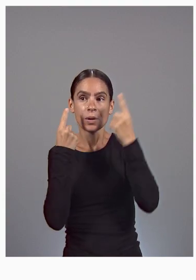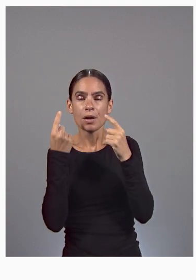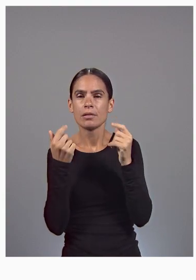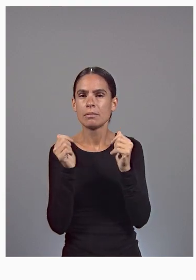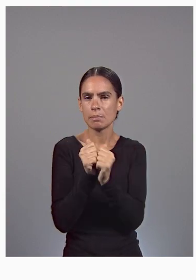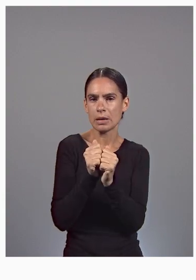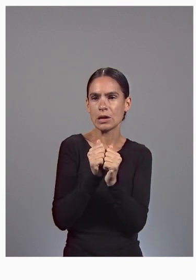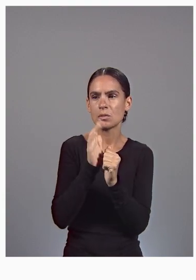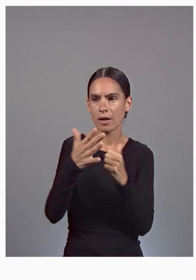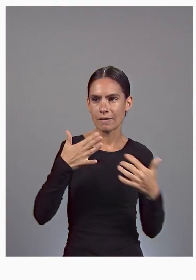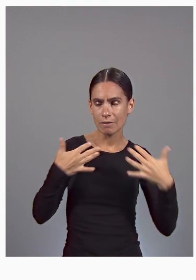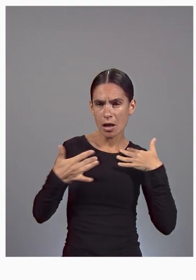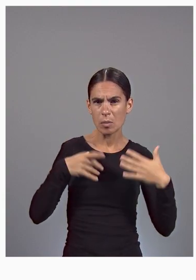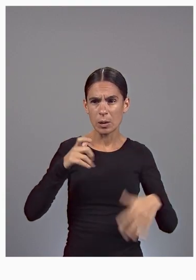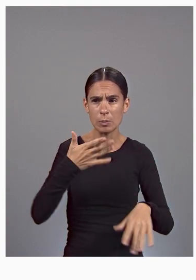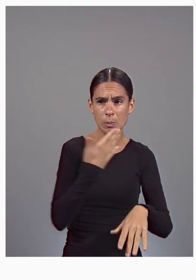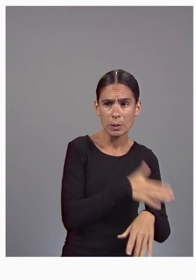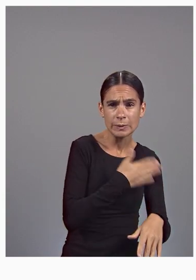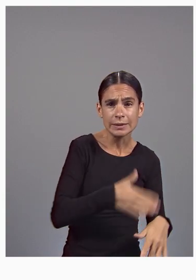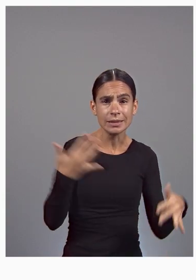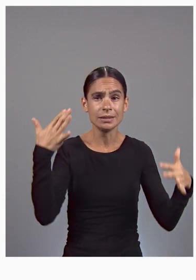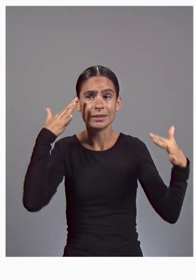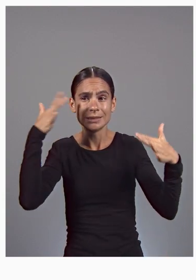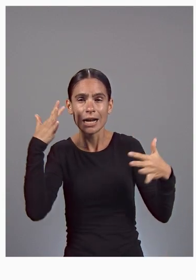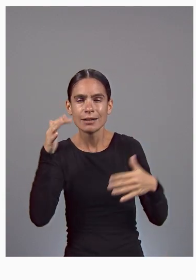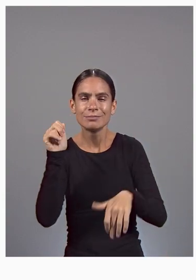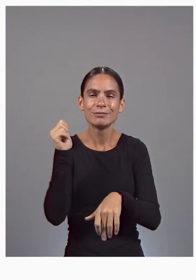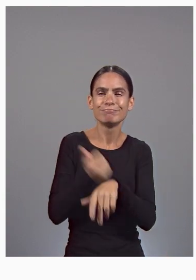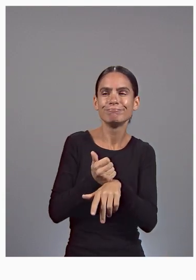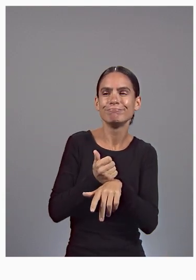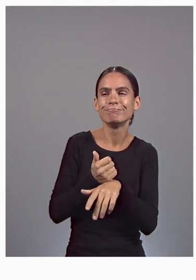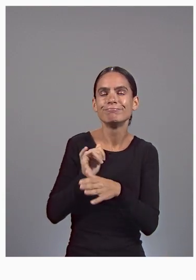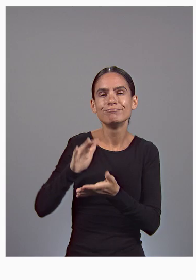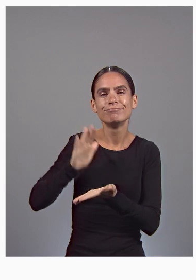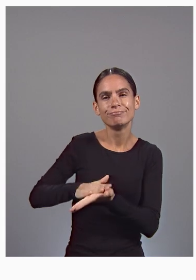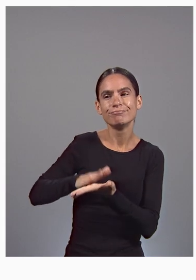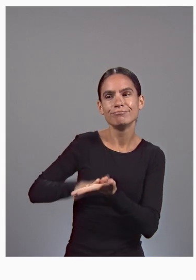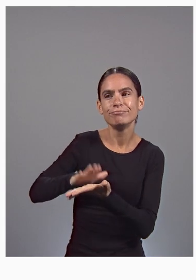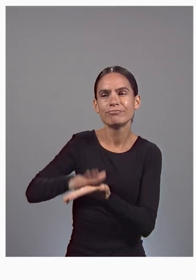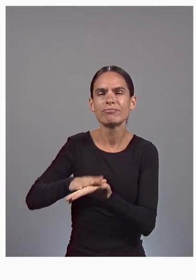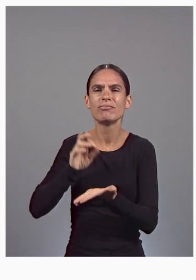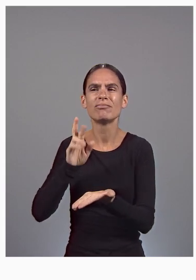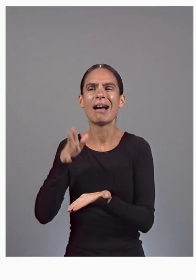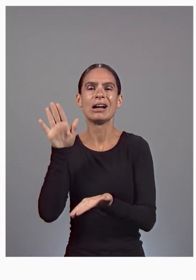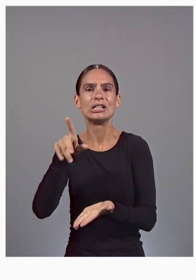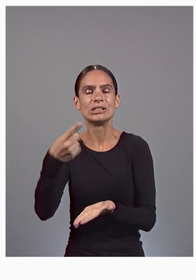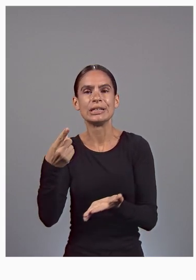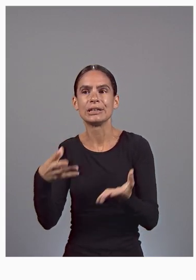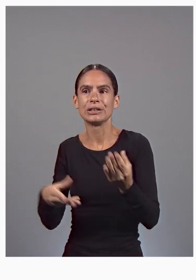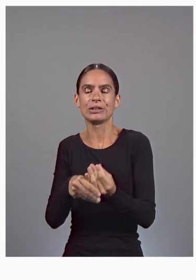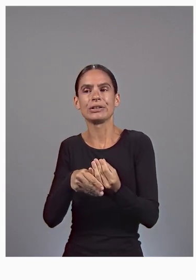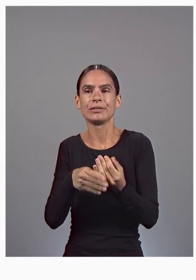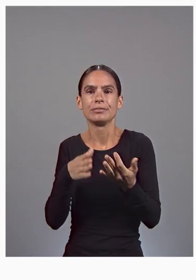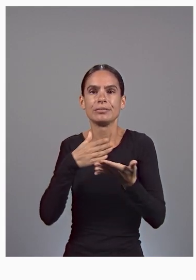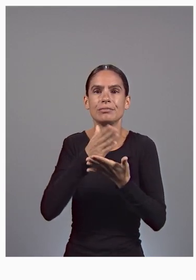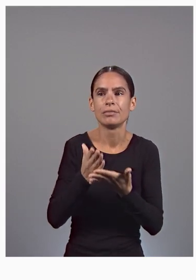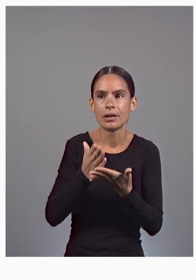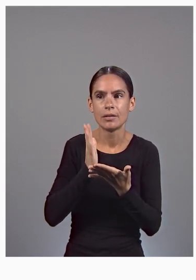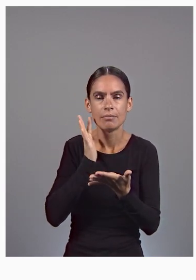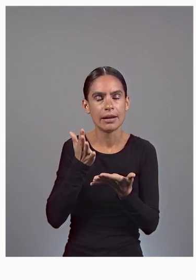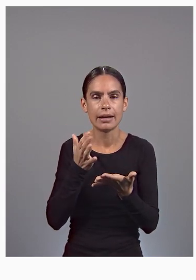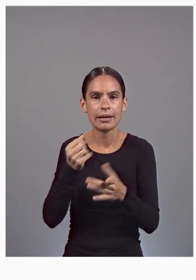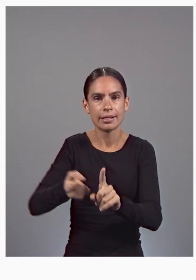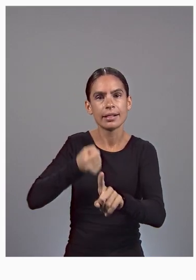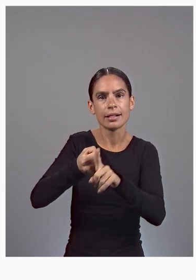to set the tone, or is that just an extra element that can create distraction? And finally, 6, stay away